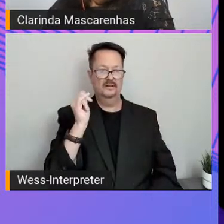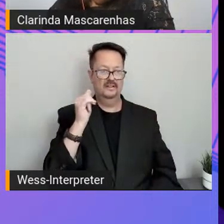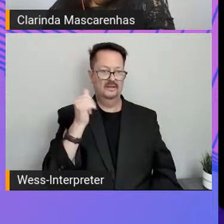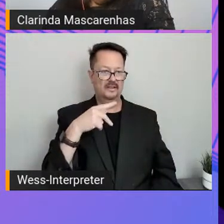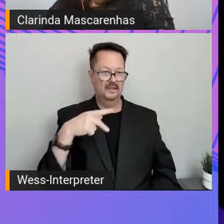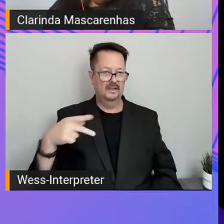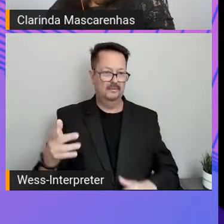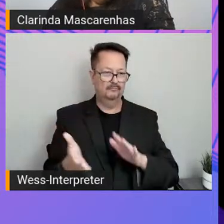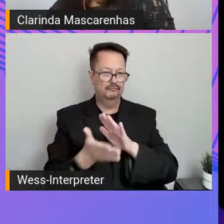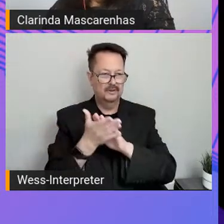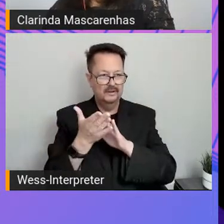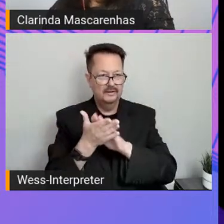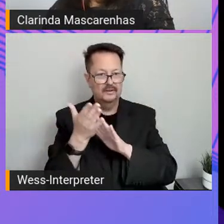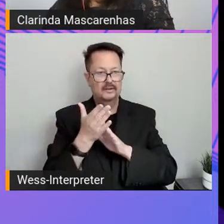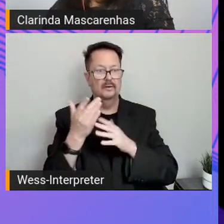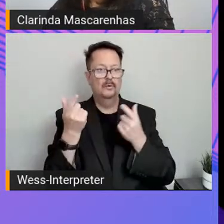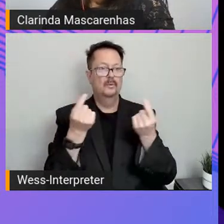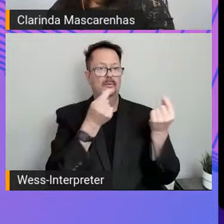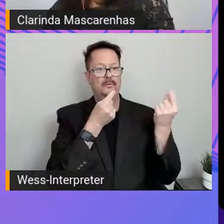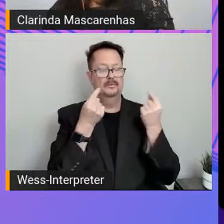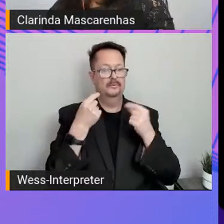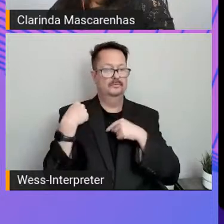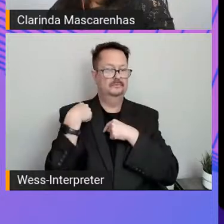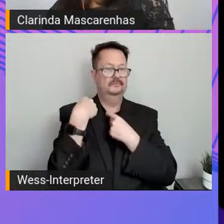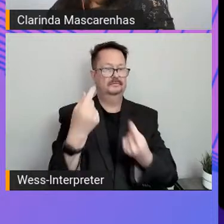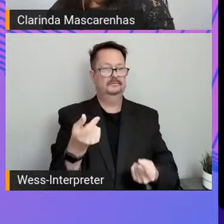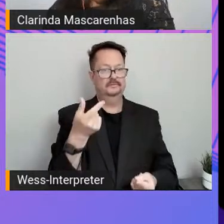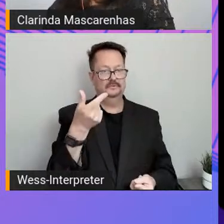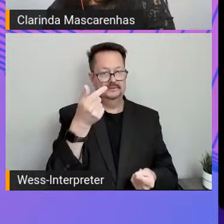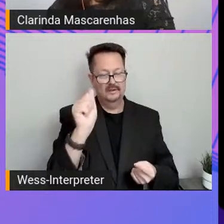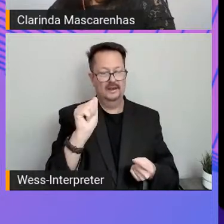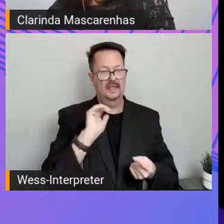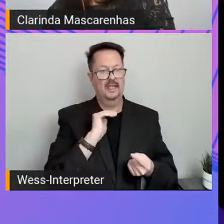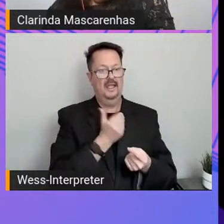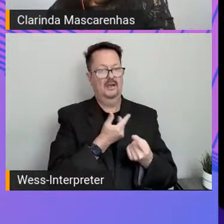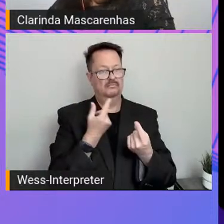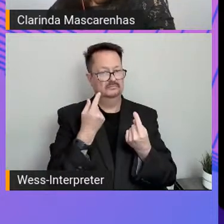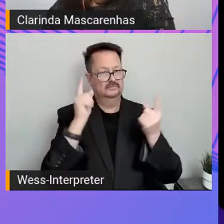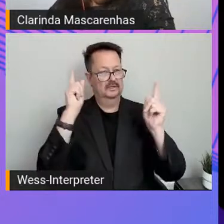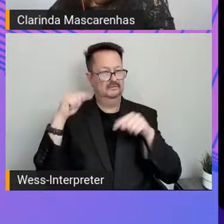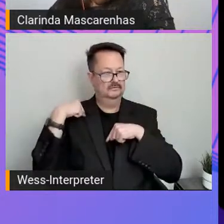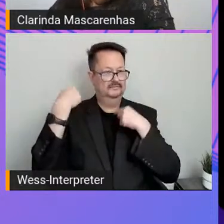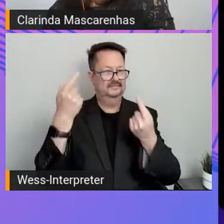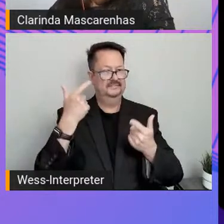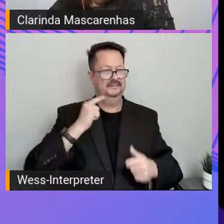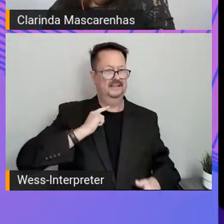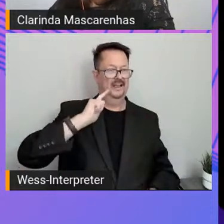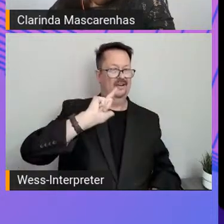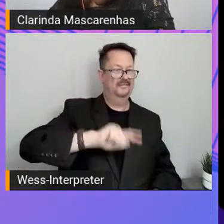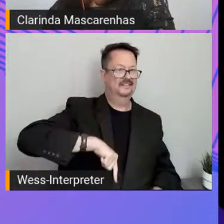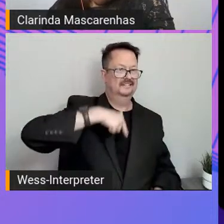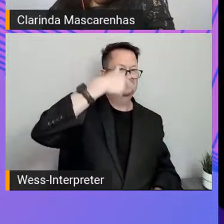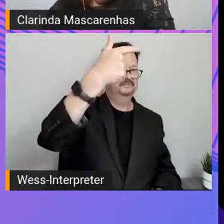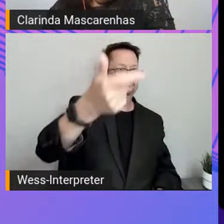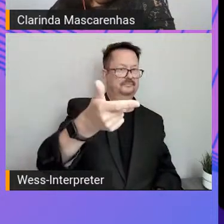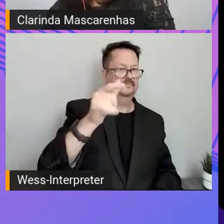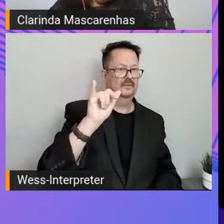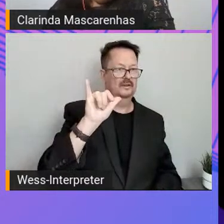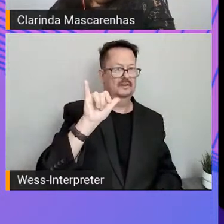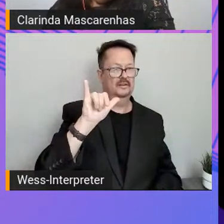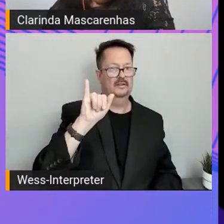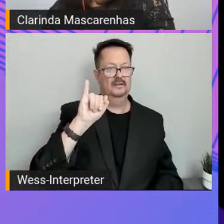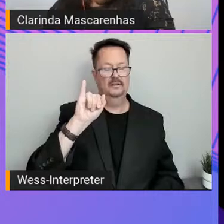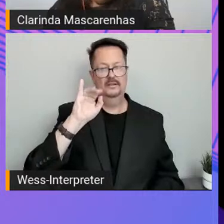done since GA, and what our success stories have been so far. I'm going to now hand it over to Yiming, who is actually going to